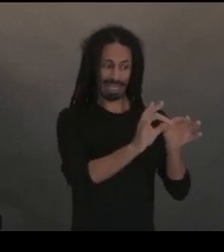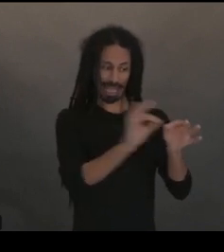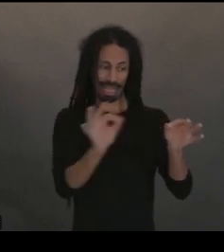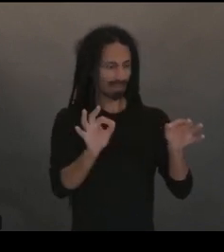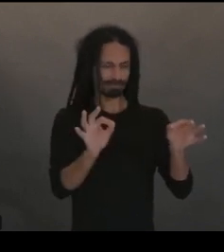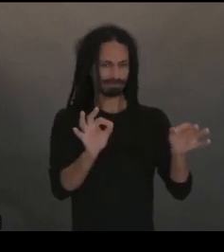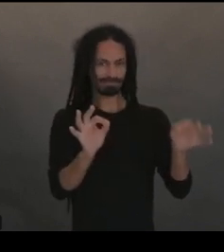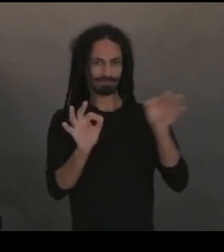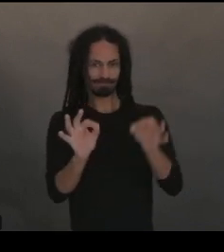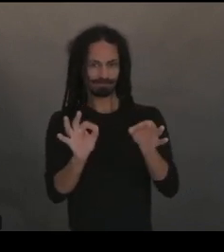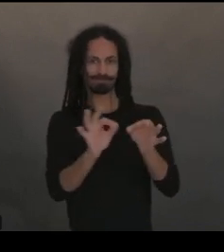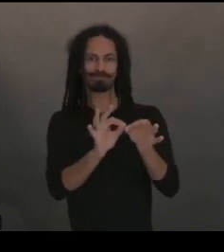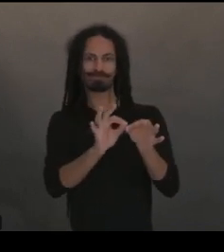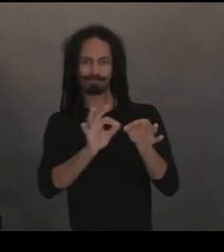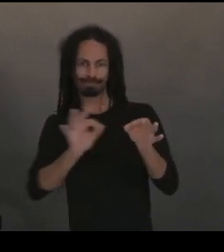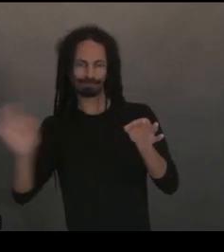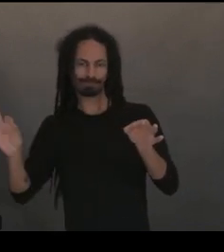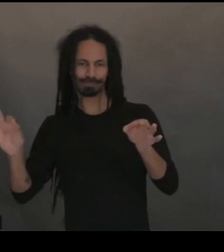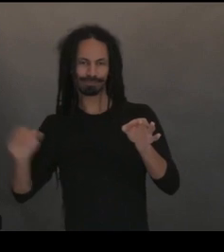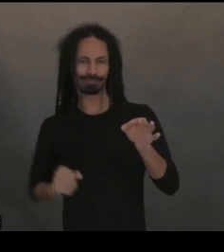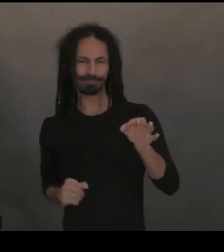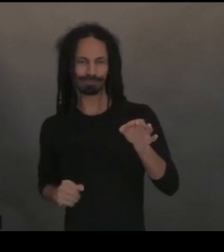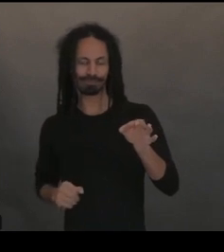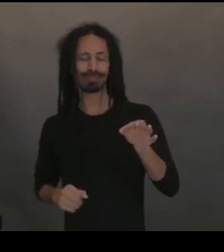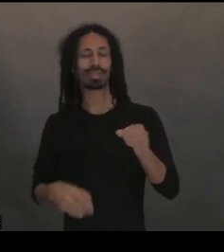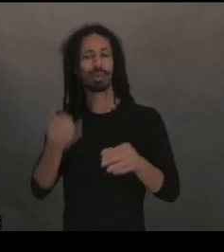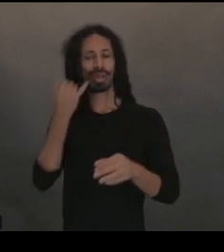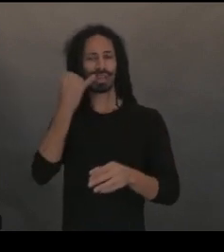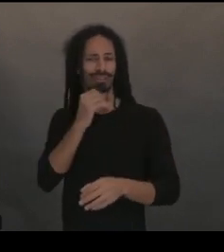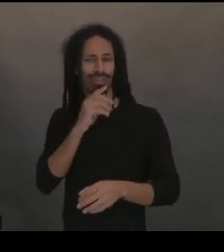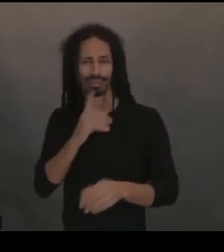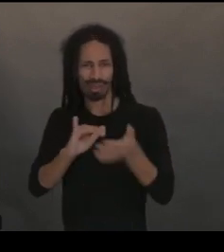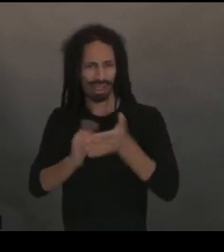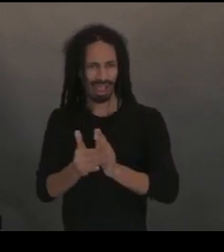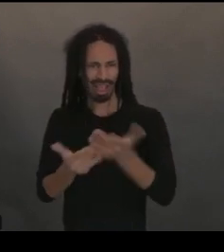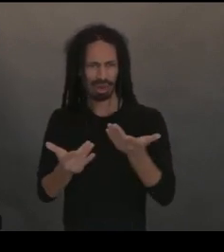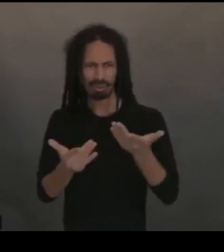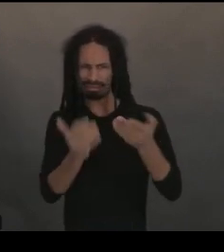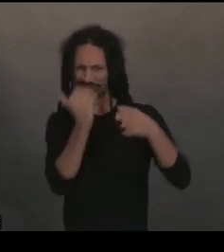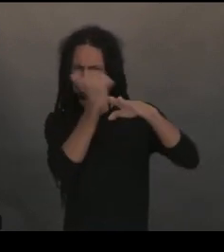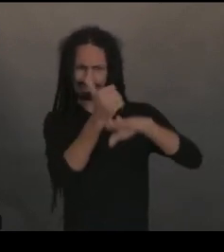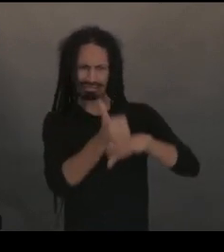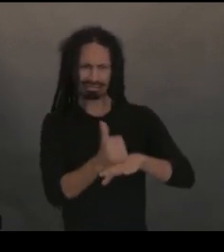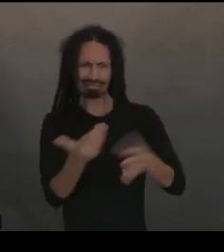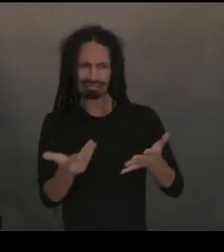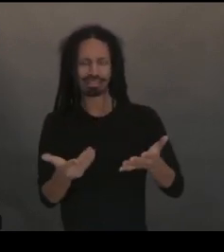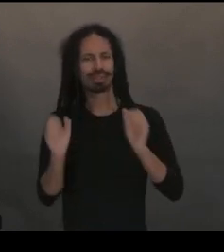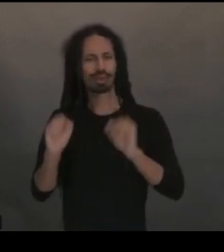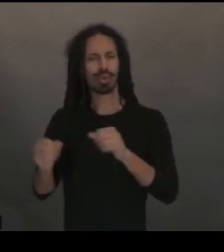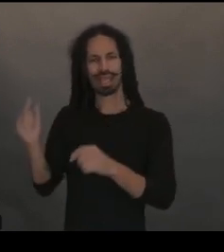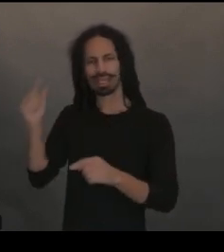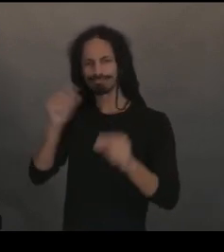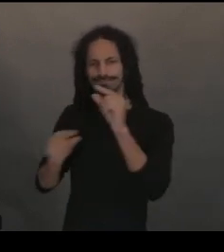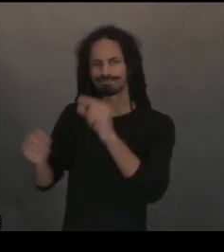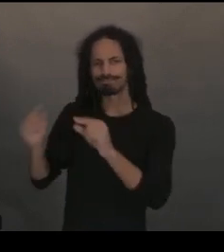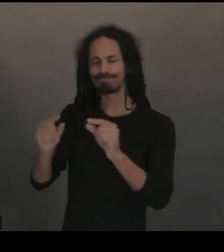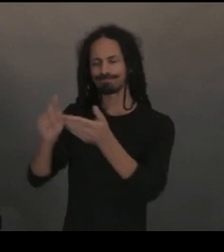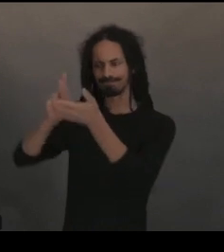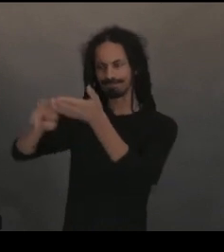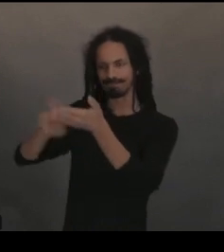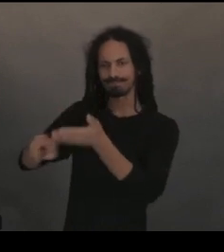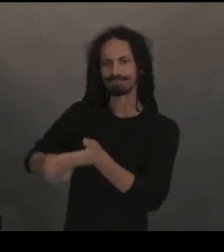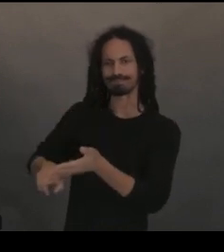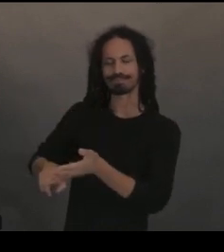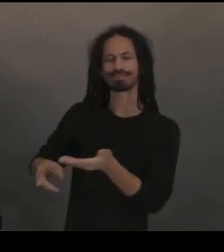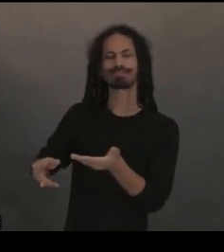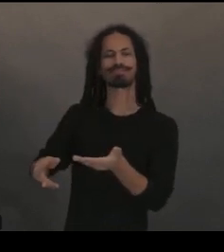I highly encourage you, if you're unsure on how to do this, just to search online for a quick